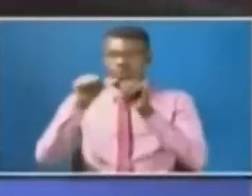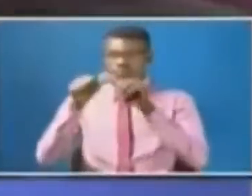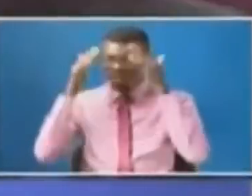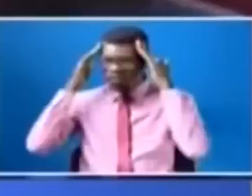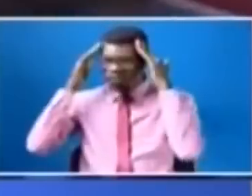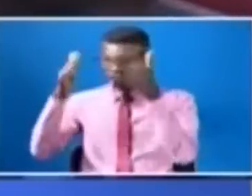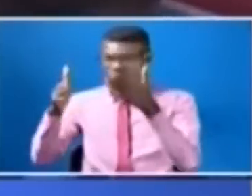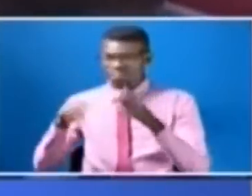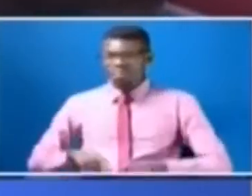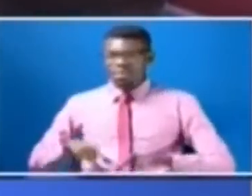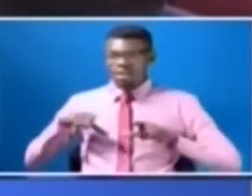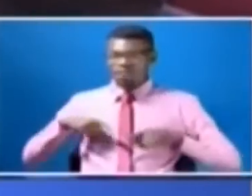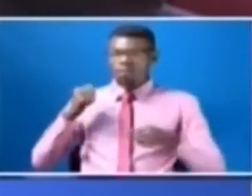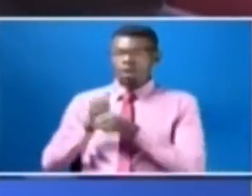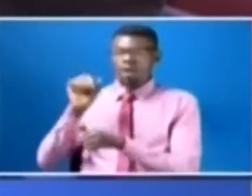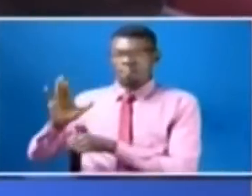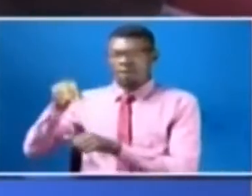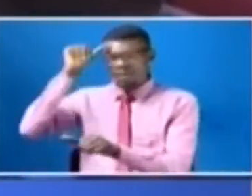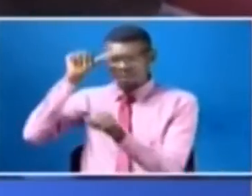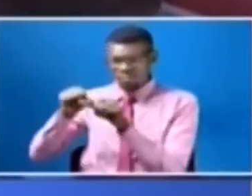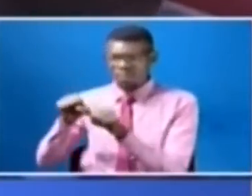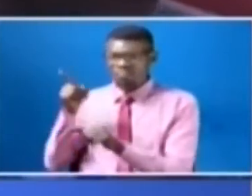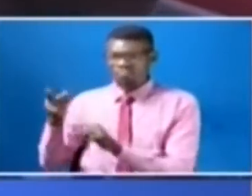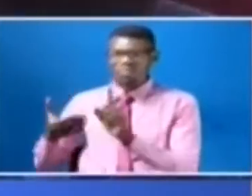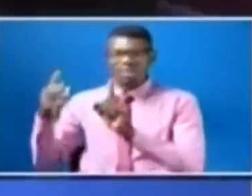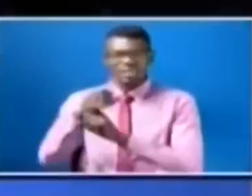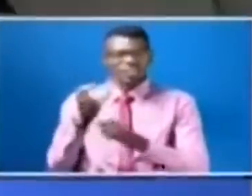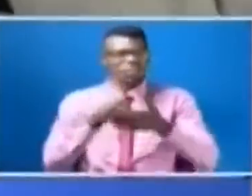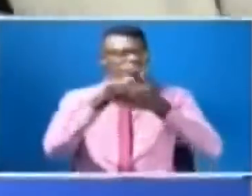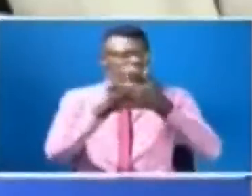legacy by remembering a man who achieved more of what could be expected of any leader.